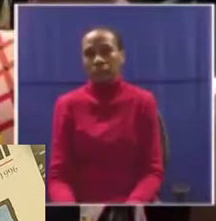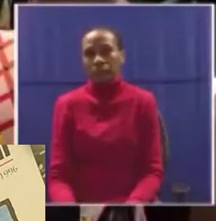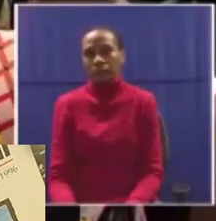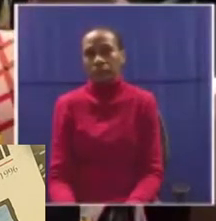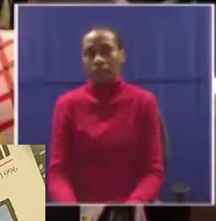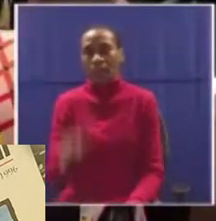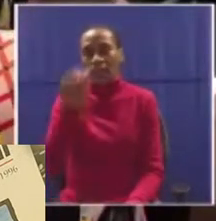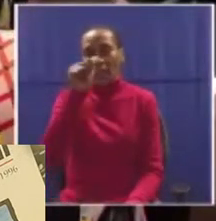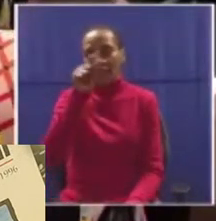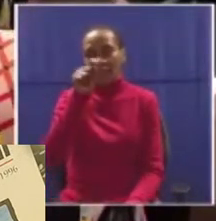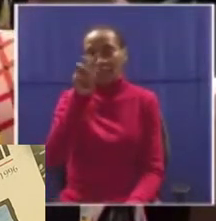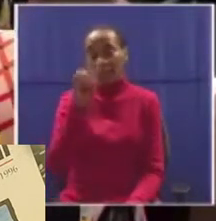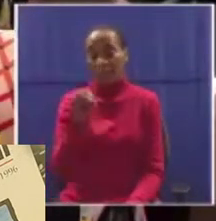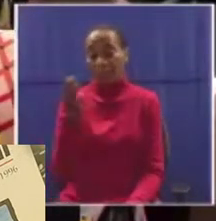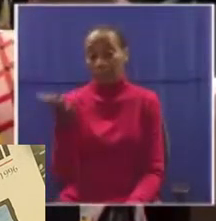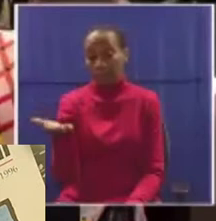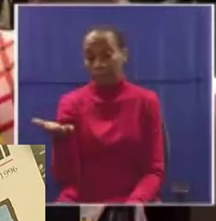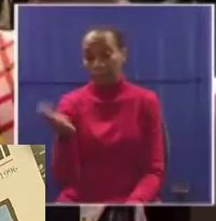ATM